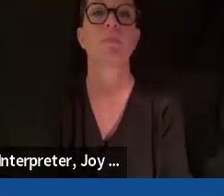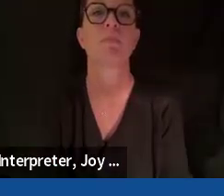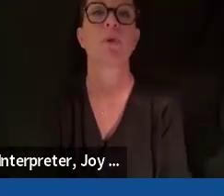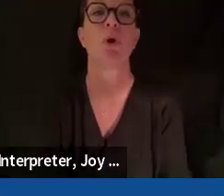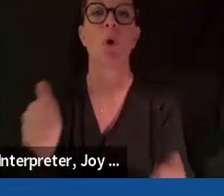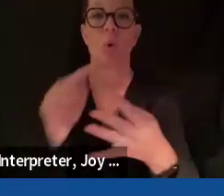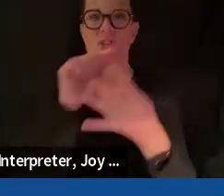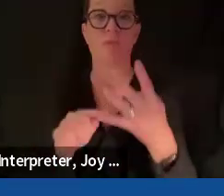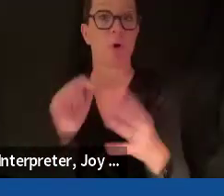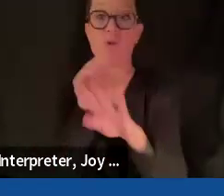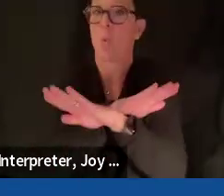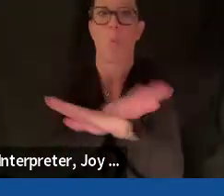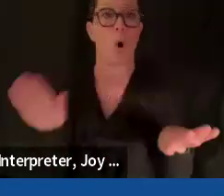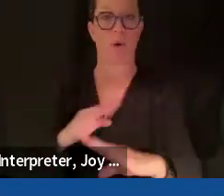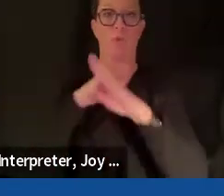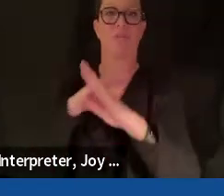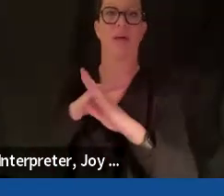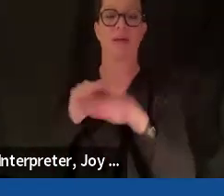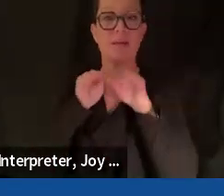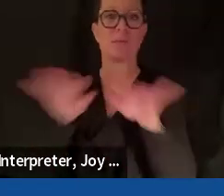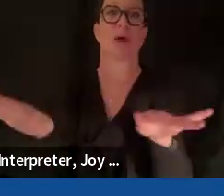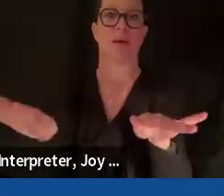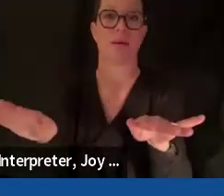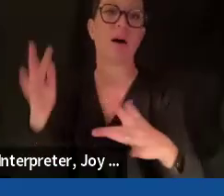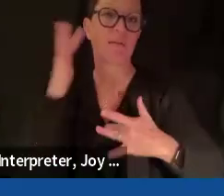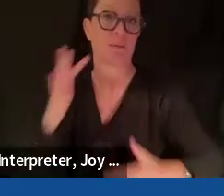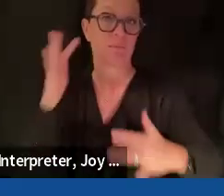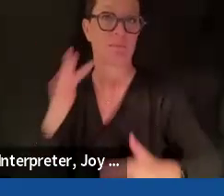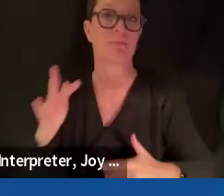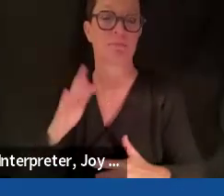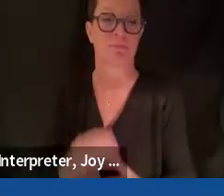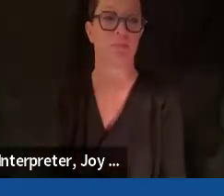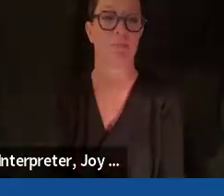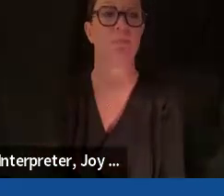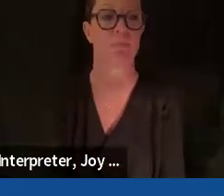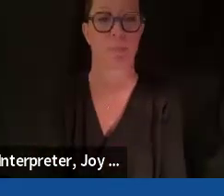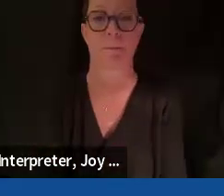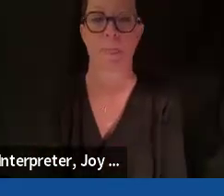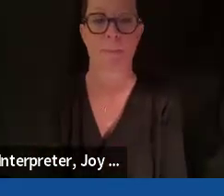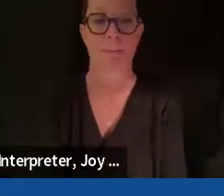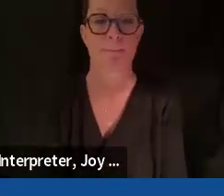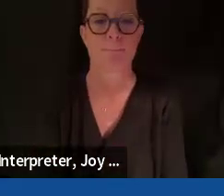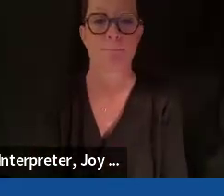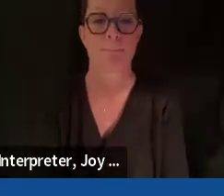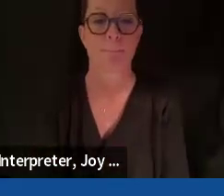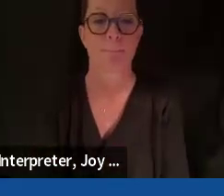which strategy will not prevent the spread of respiratory viruses.